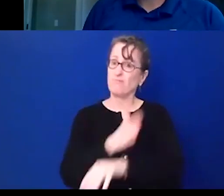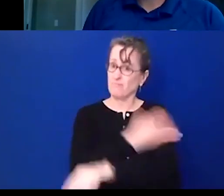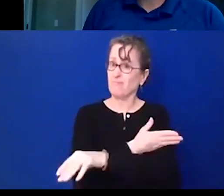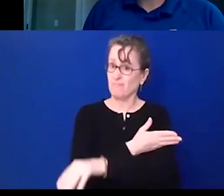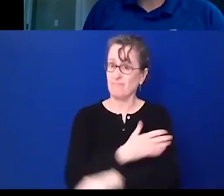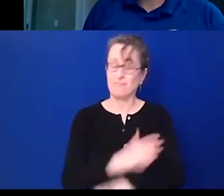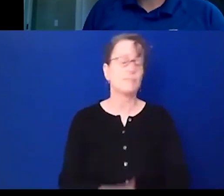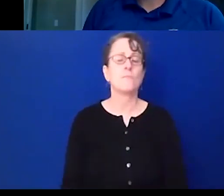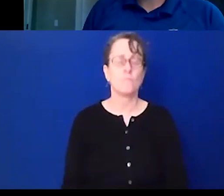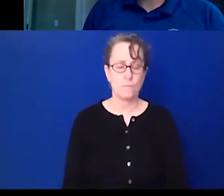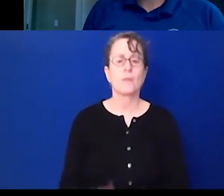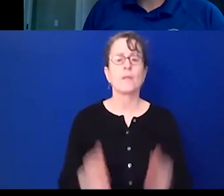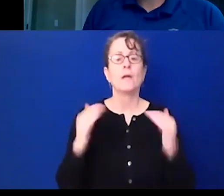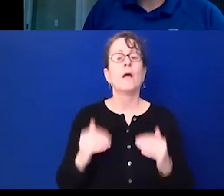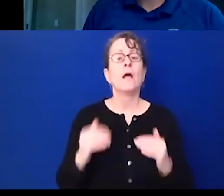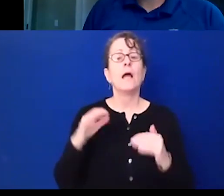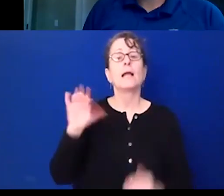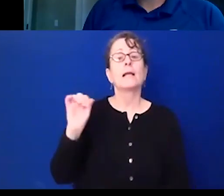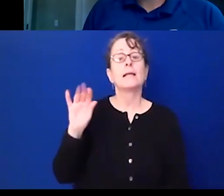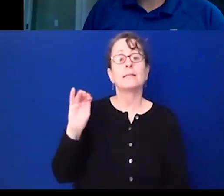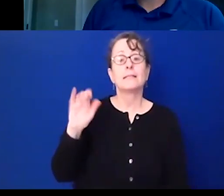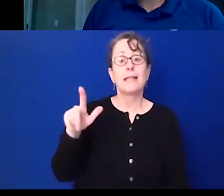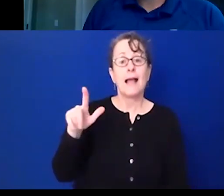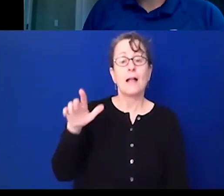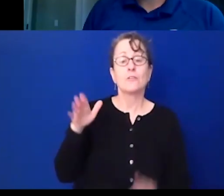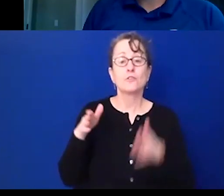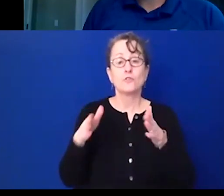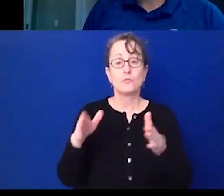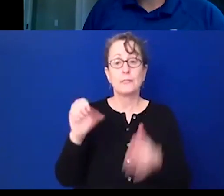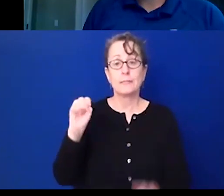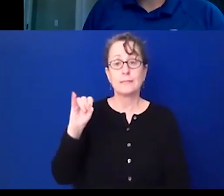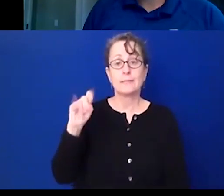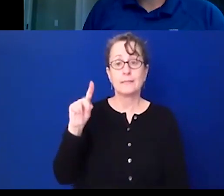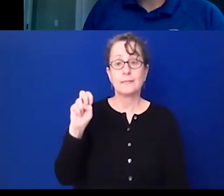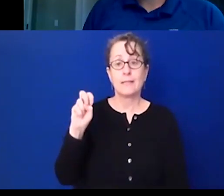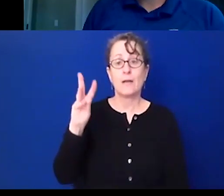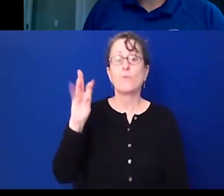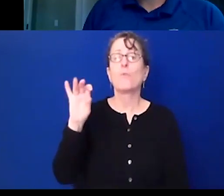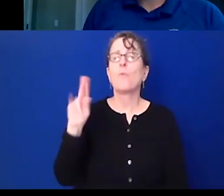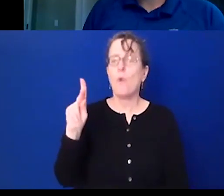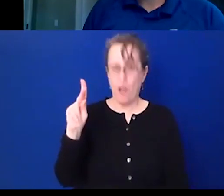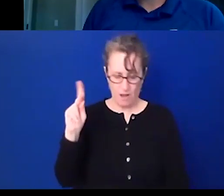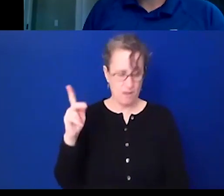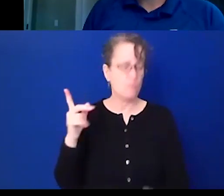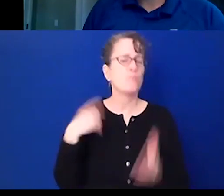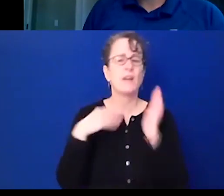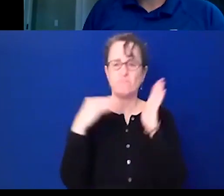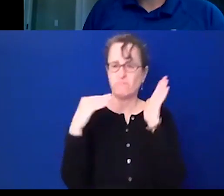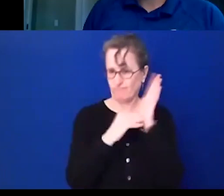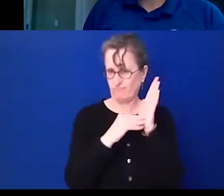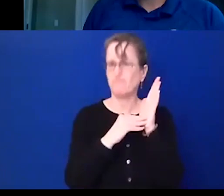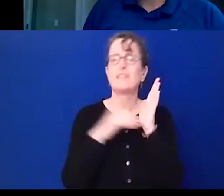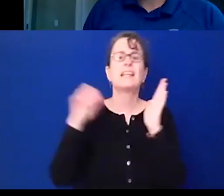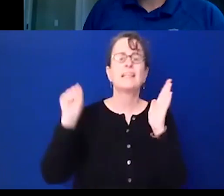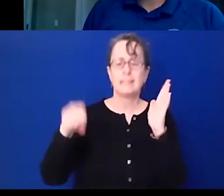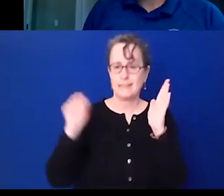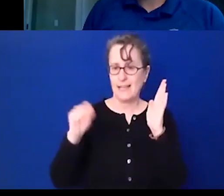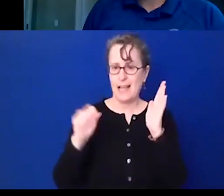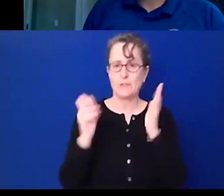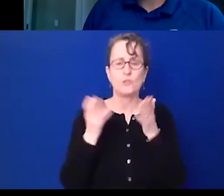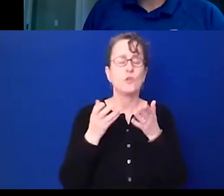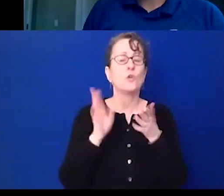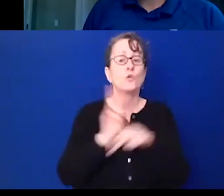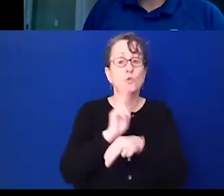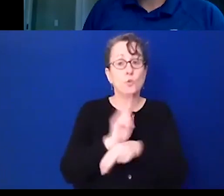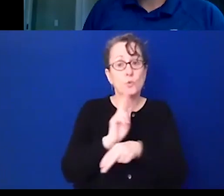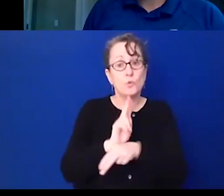you mentioned, Gary, is actually part of the general capital improvement program of the town using general fund monies. And tonight